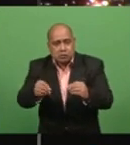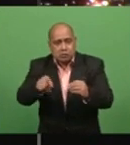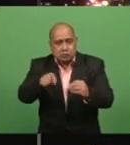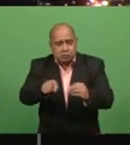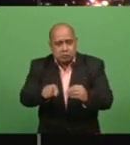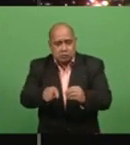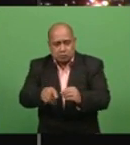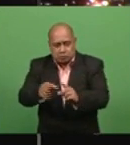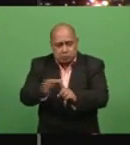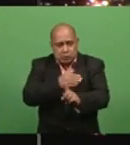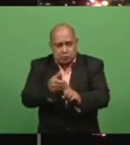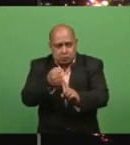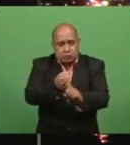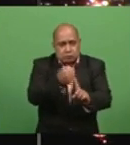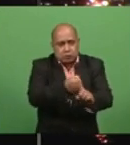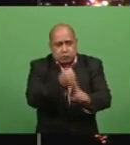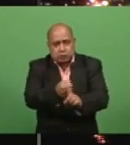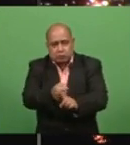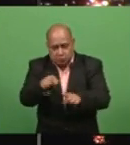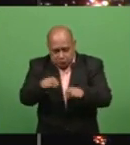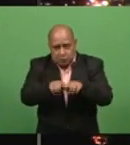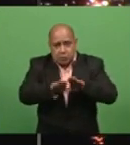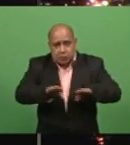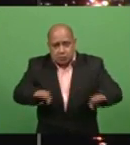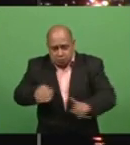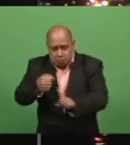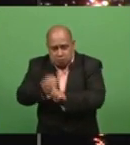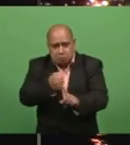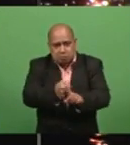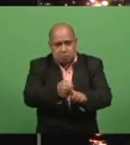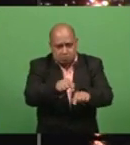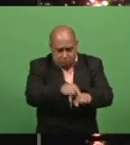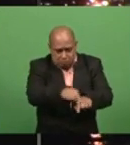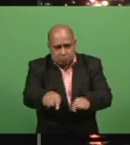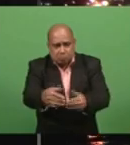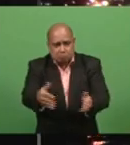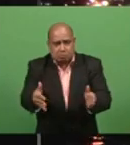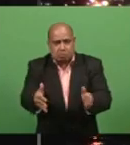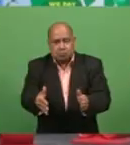being spared during these tough times. Sanyani Mboilo reports.